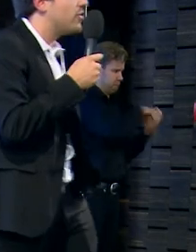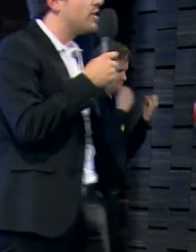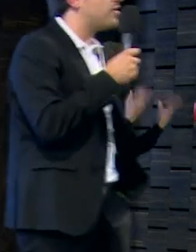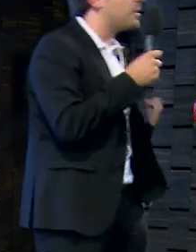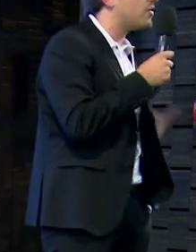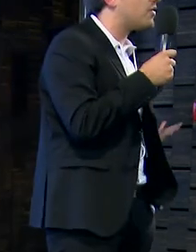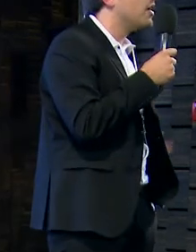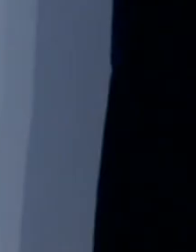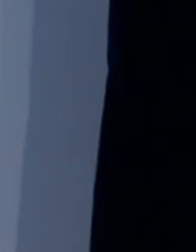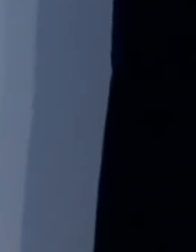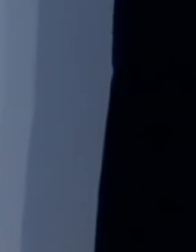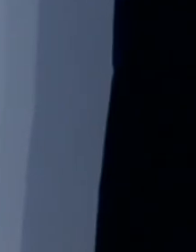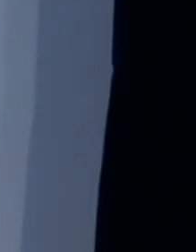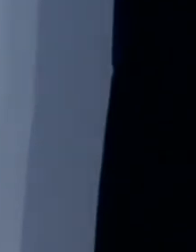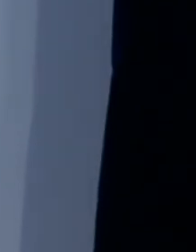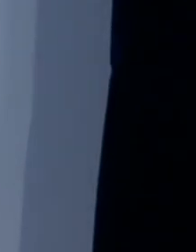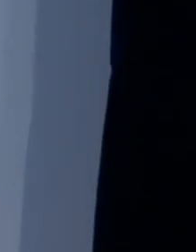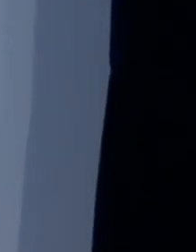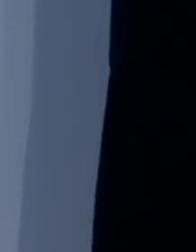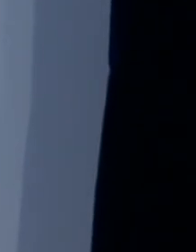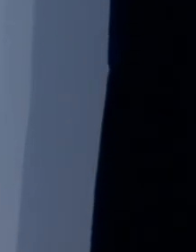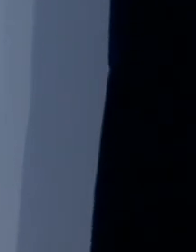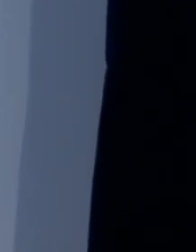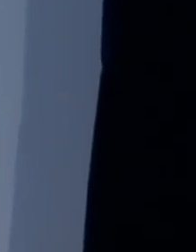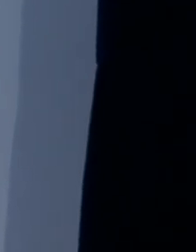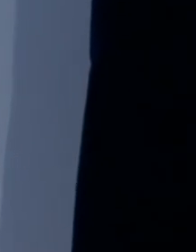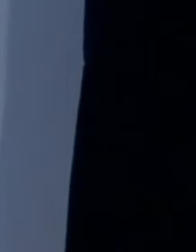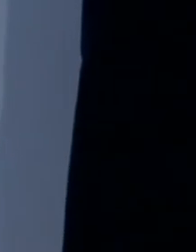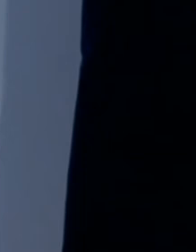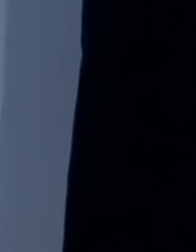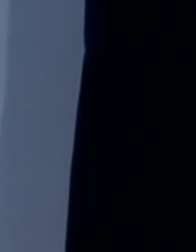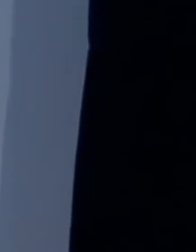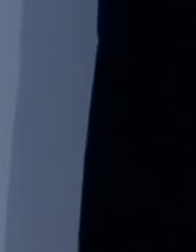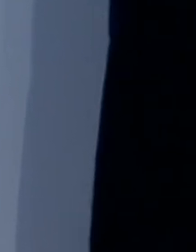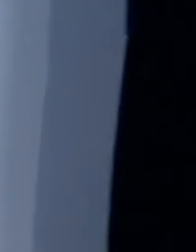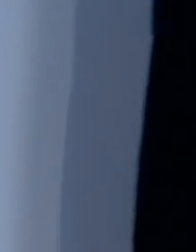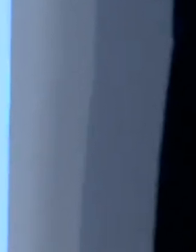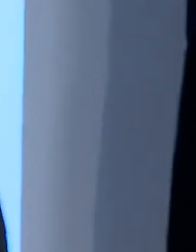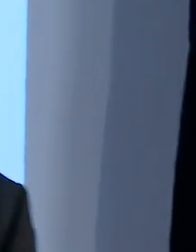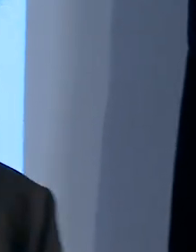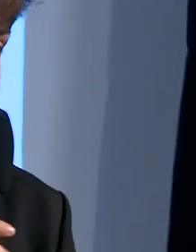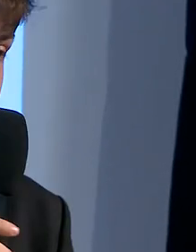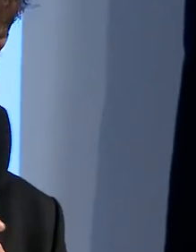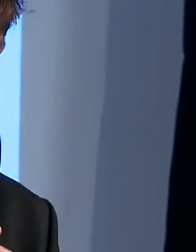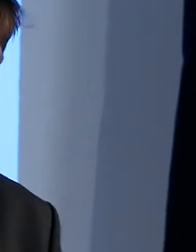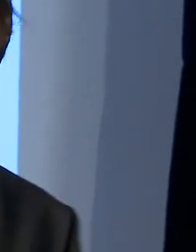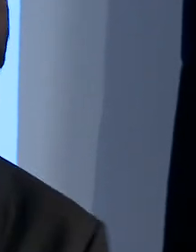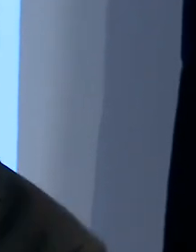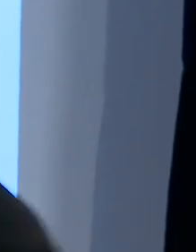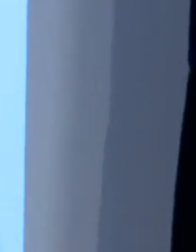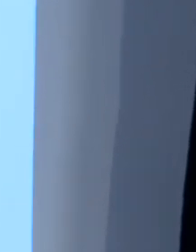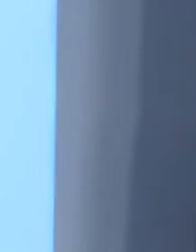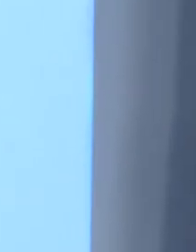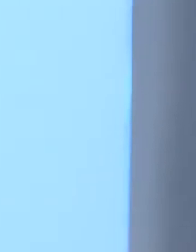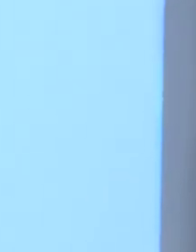invite you to do is just you will get the presentation, and you will get all the